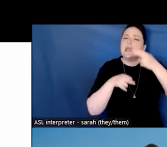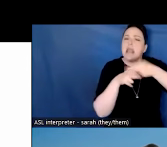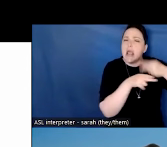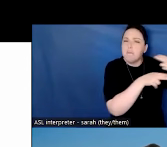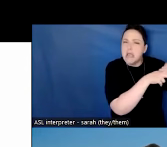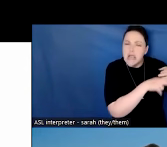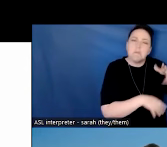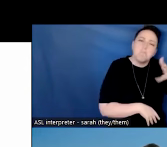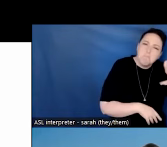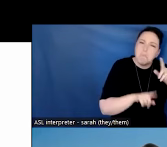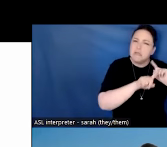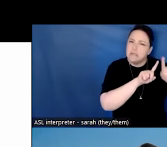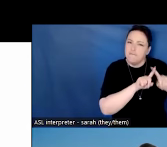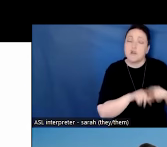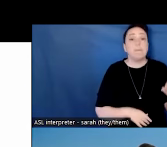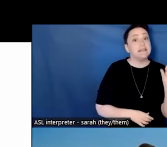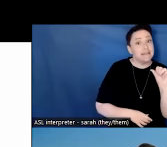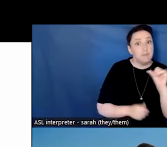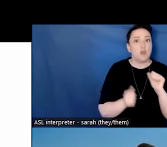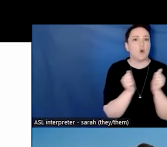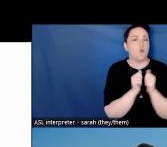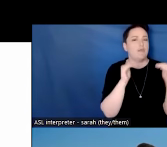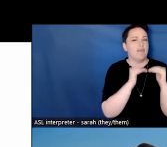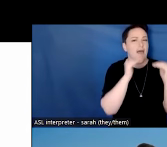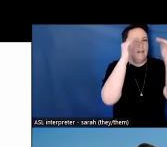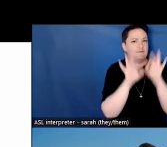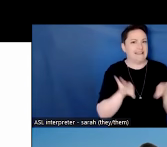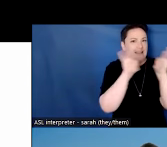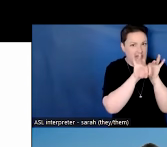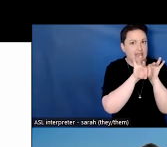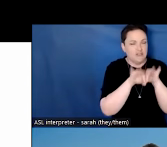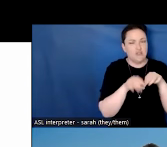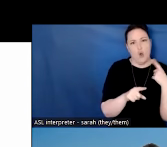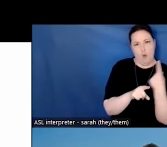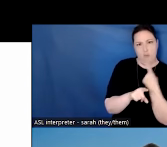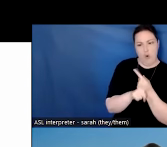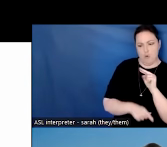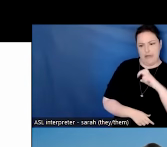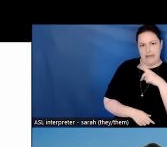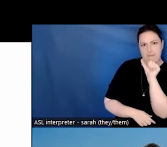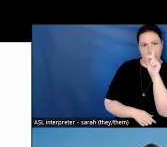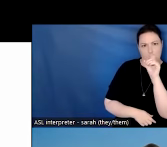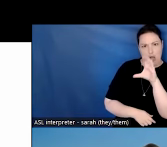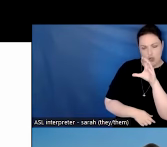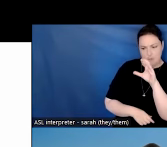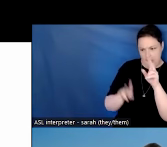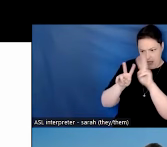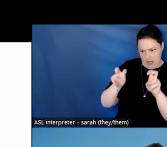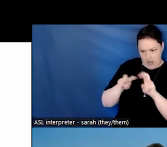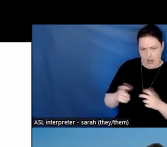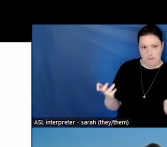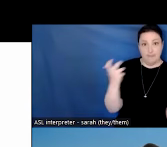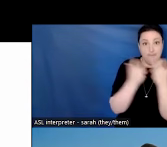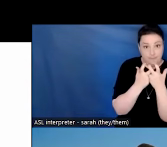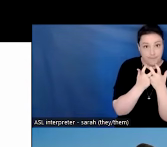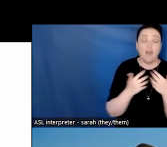in terms of using the level of significance to determine the appropriate NEPA document. Under NEPA, we have environmental